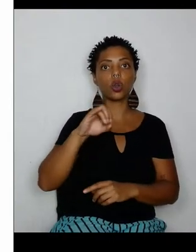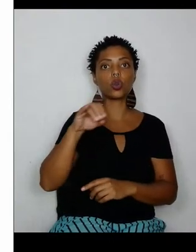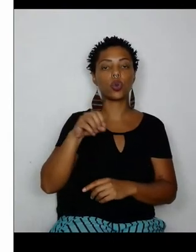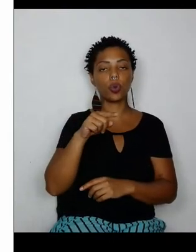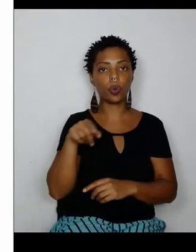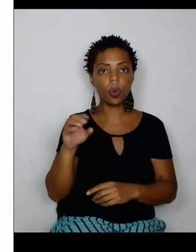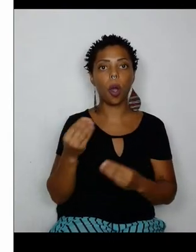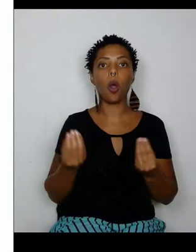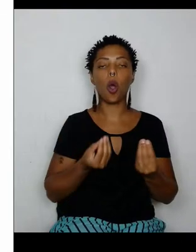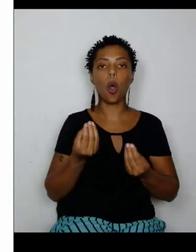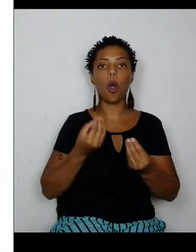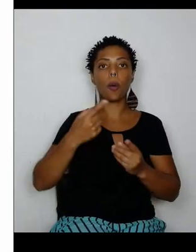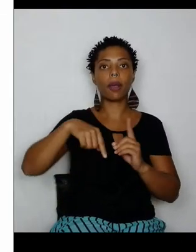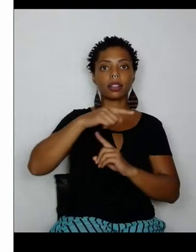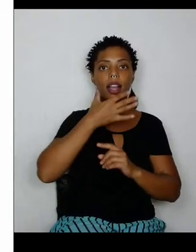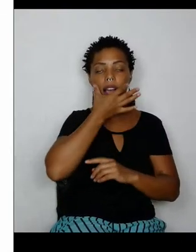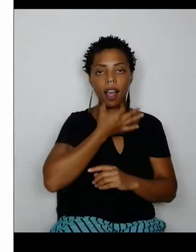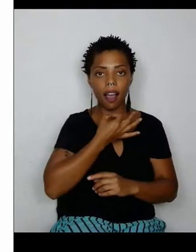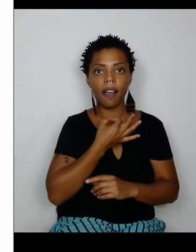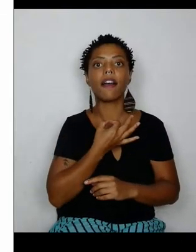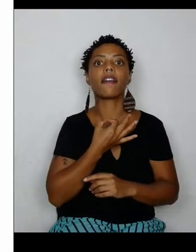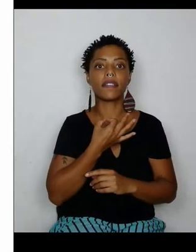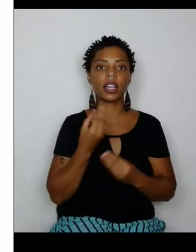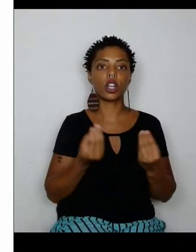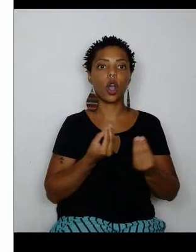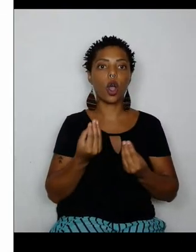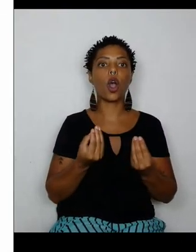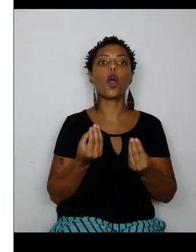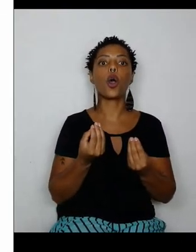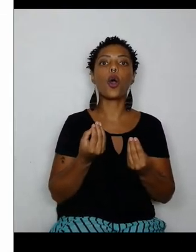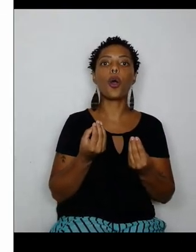fusion of medieval johannes chuso